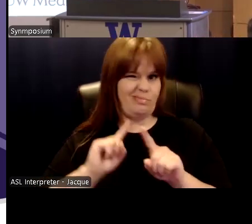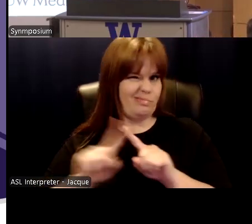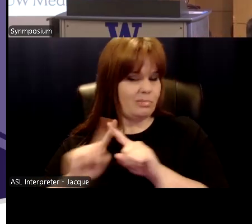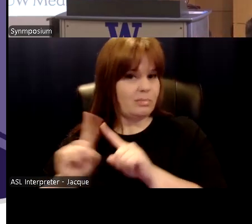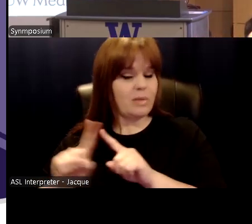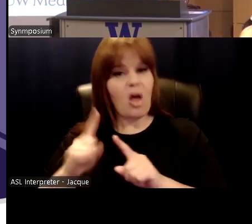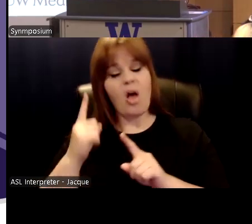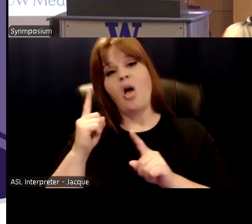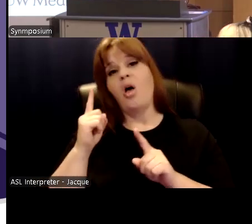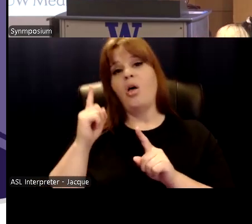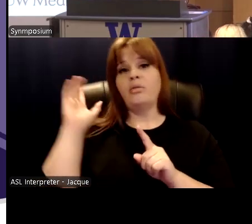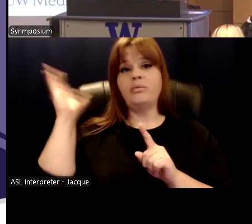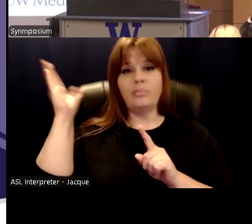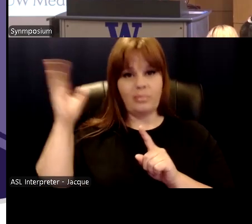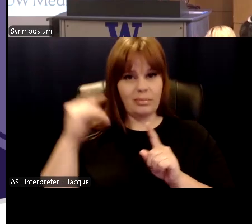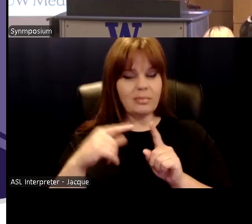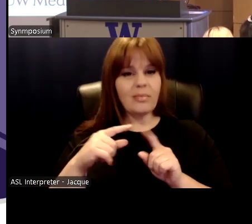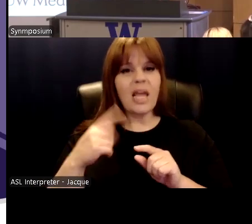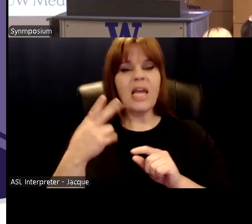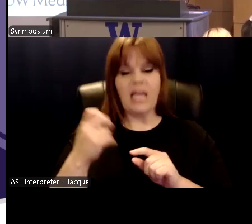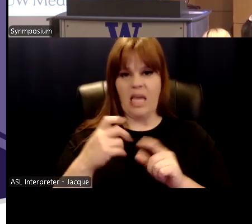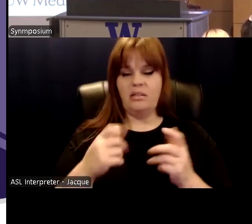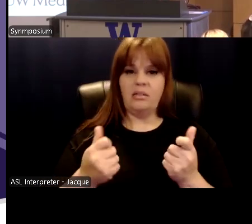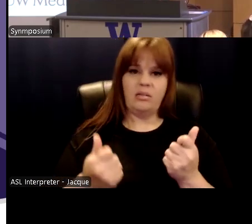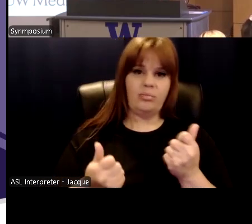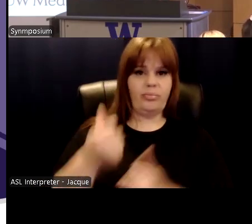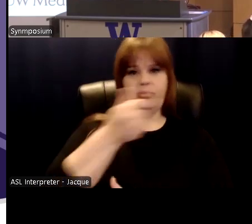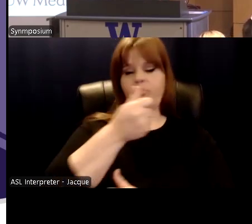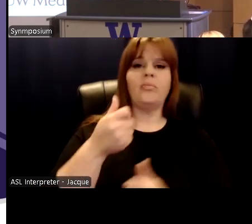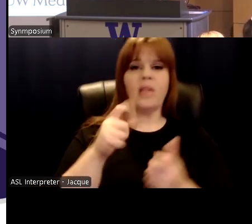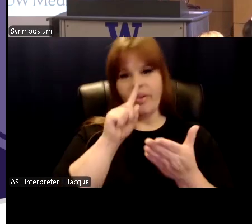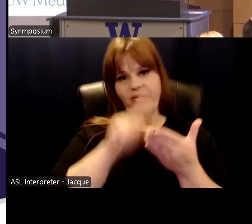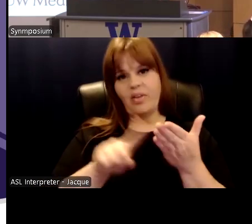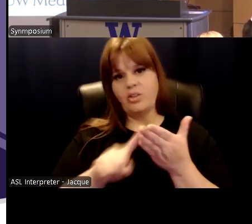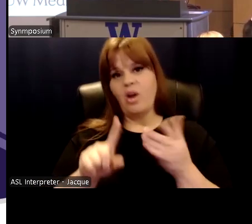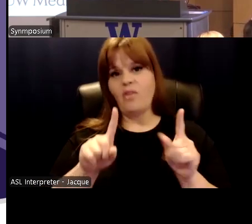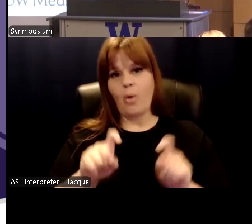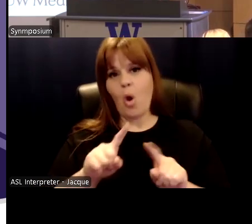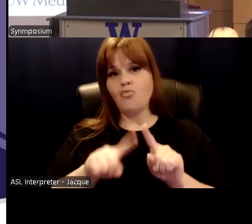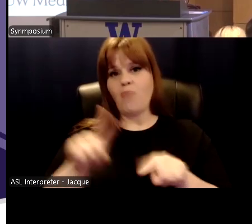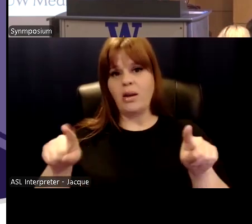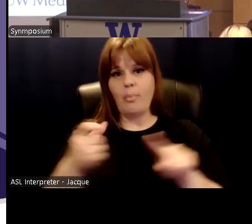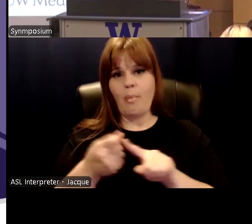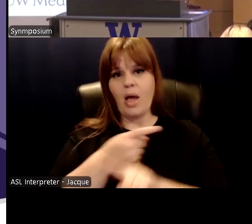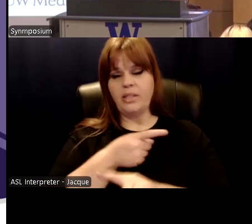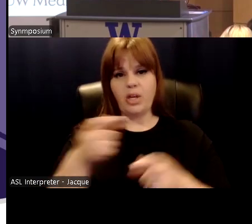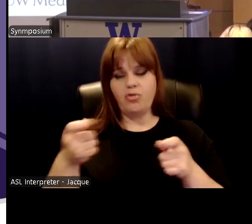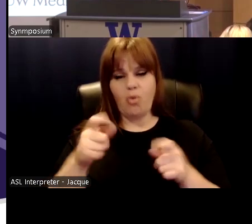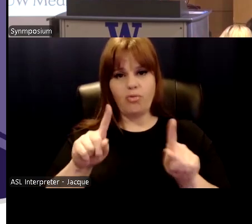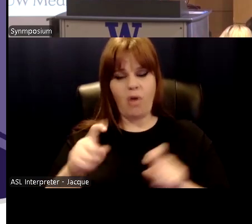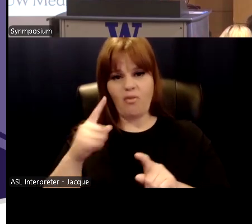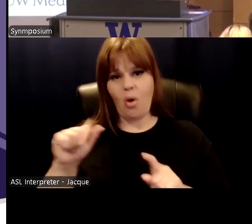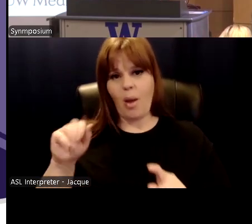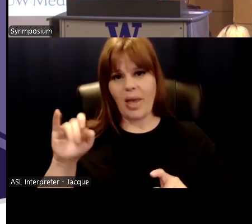attended. He is the principal investigator of a pilot randomized control trial of amantadine for the treatment